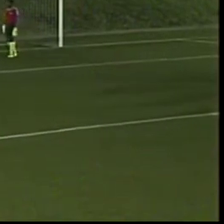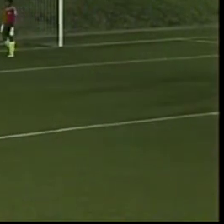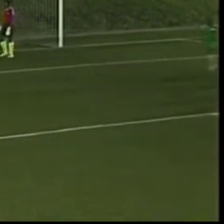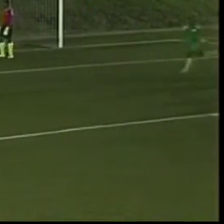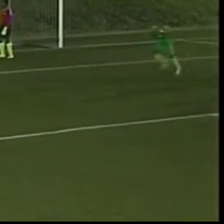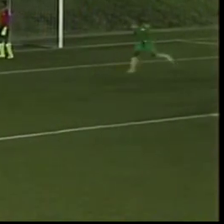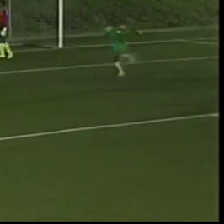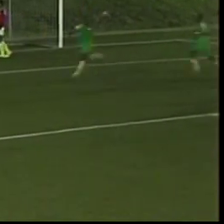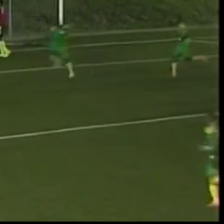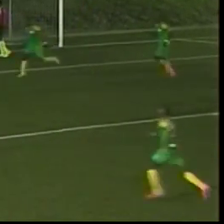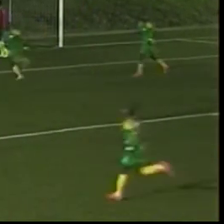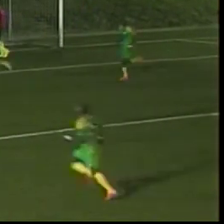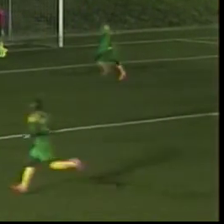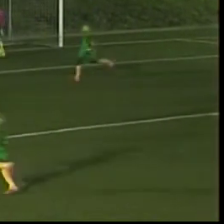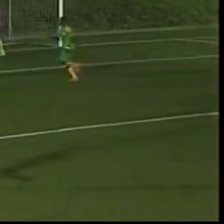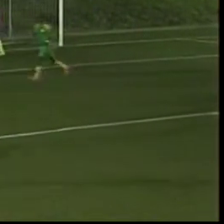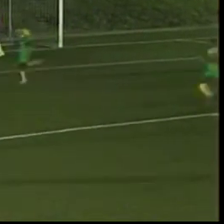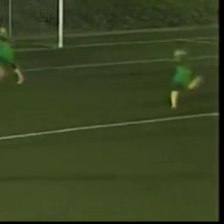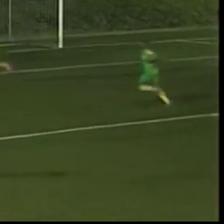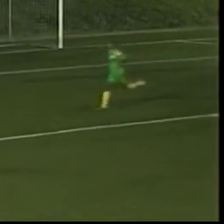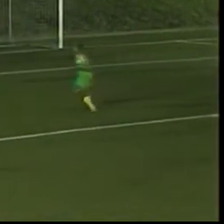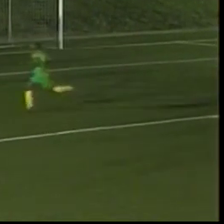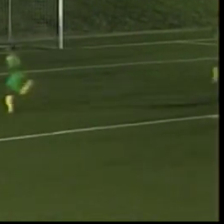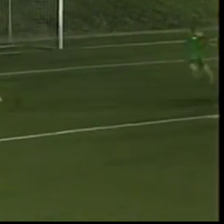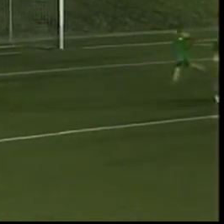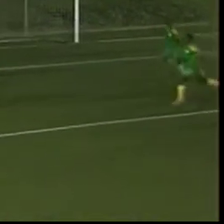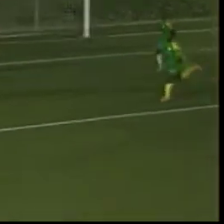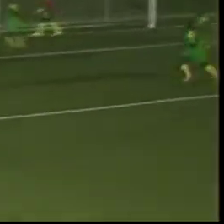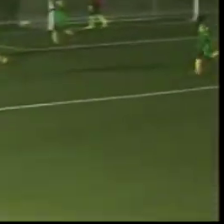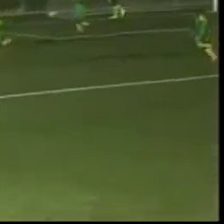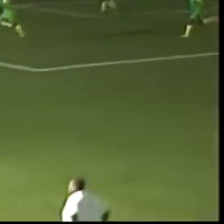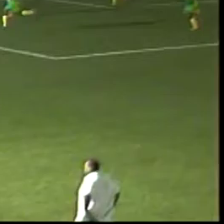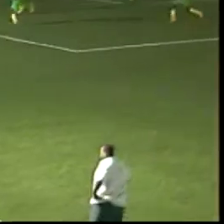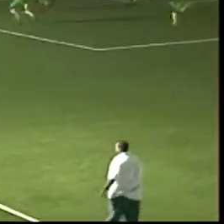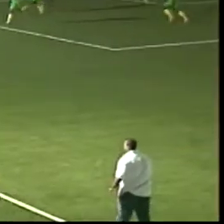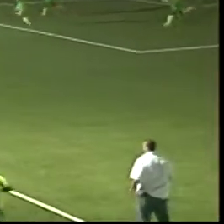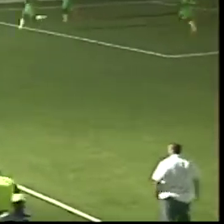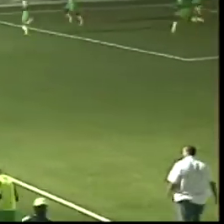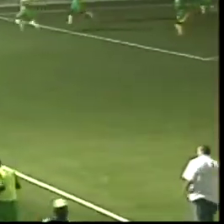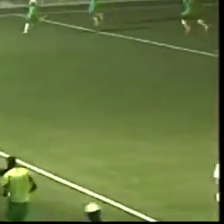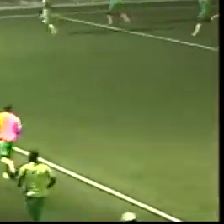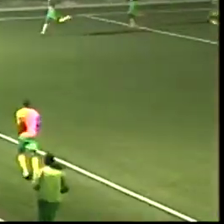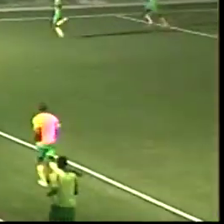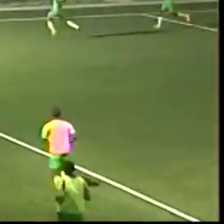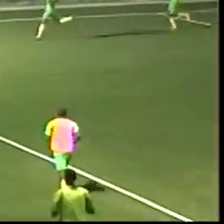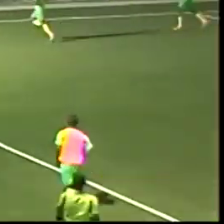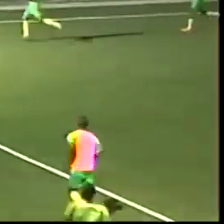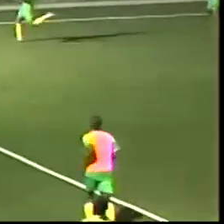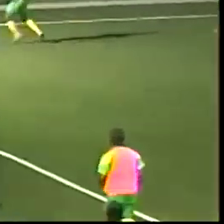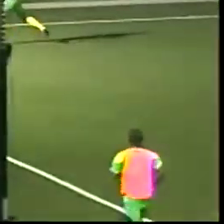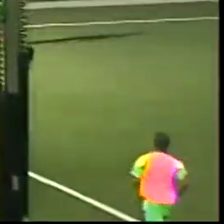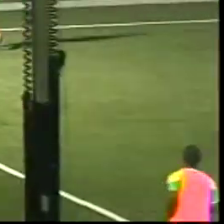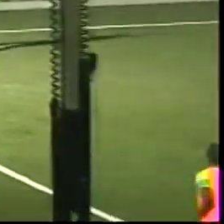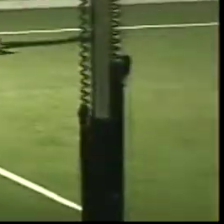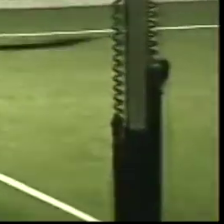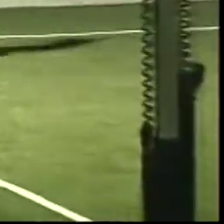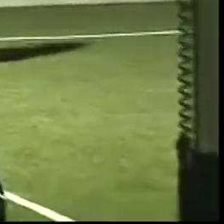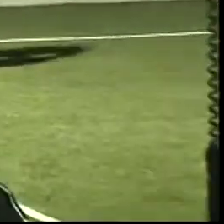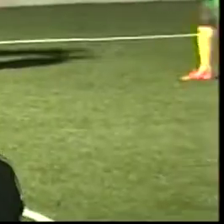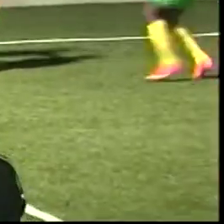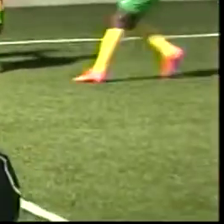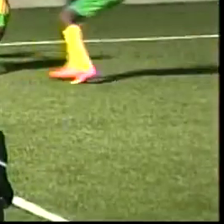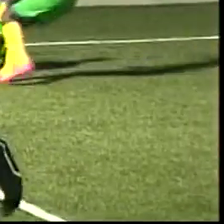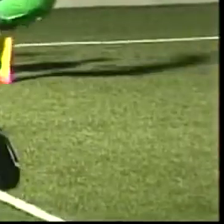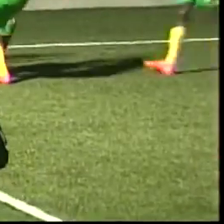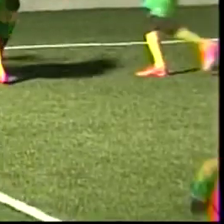reaction. And the ball bent away to his left and into the goal. With only stoppage time remaining, BDF held on for